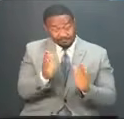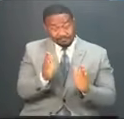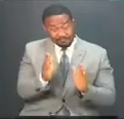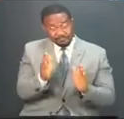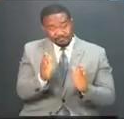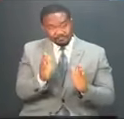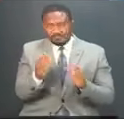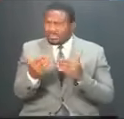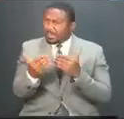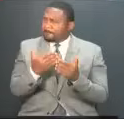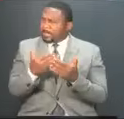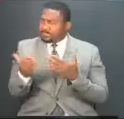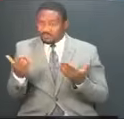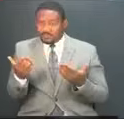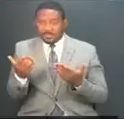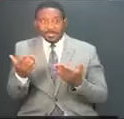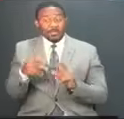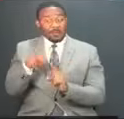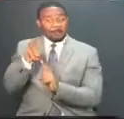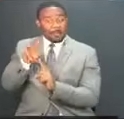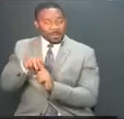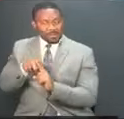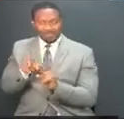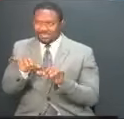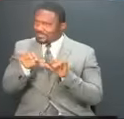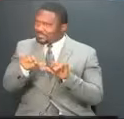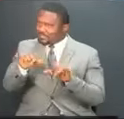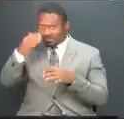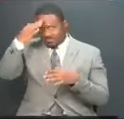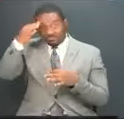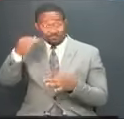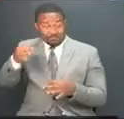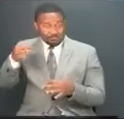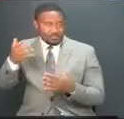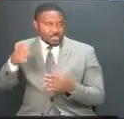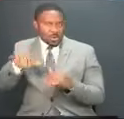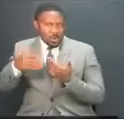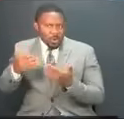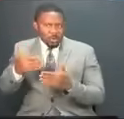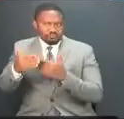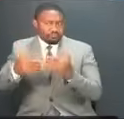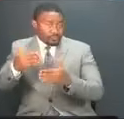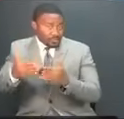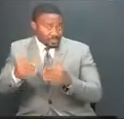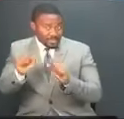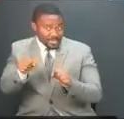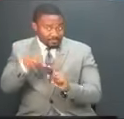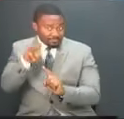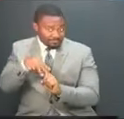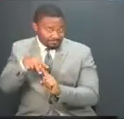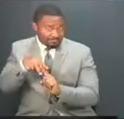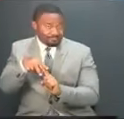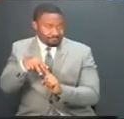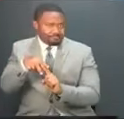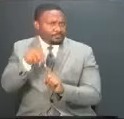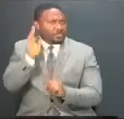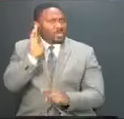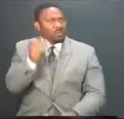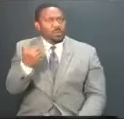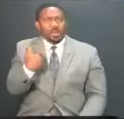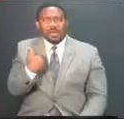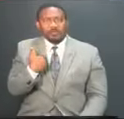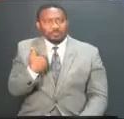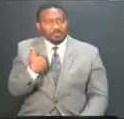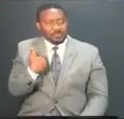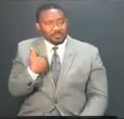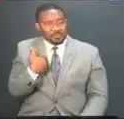in respect of which an application for a stay of execution or proceedings could be filed, there shall operate